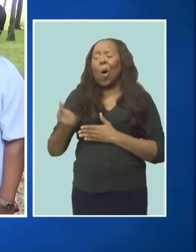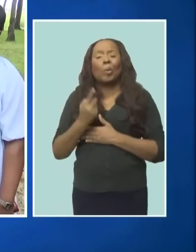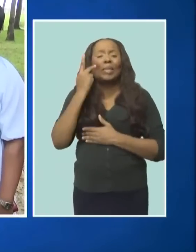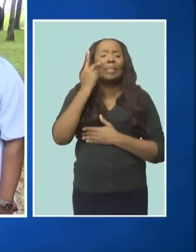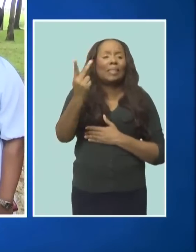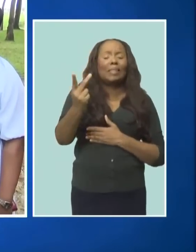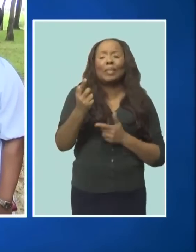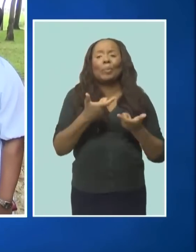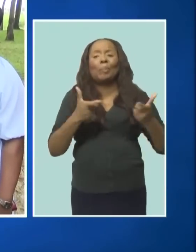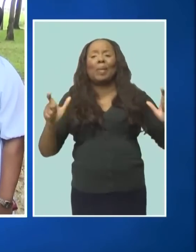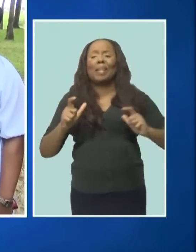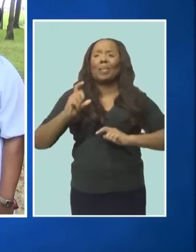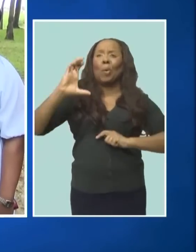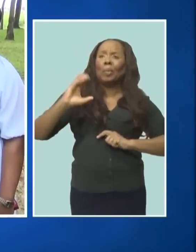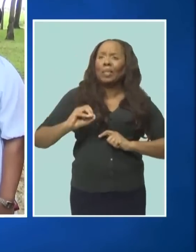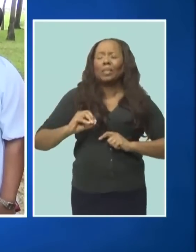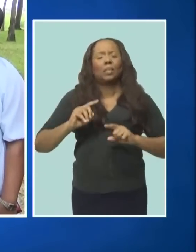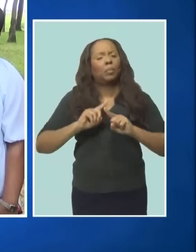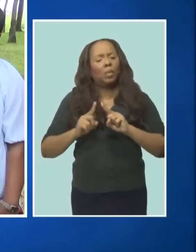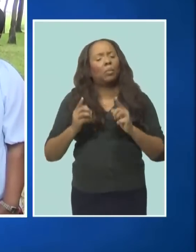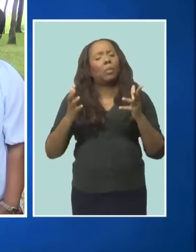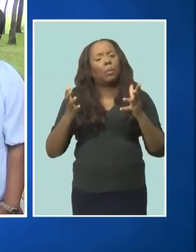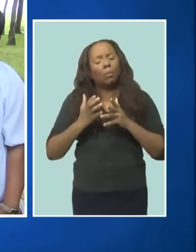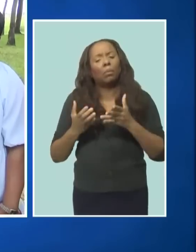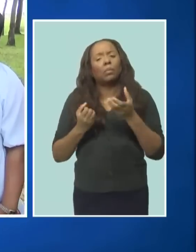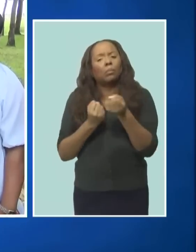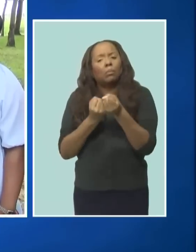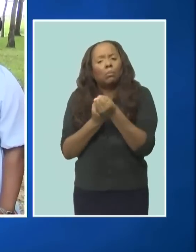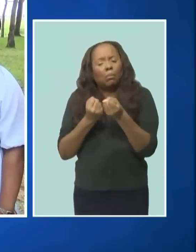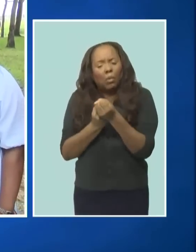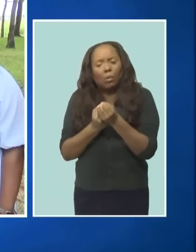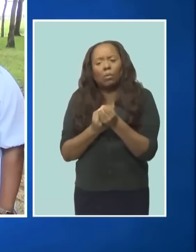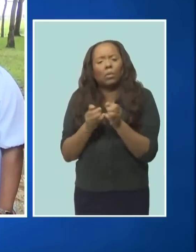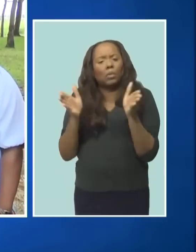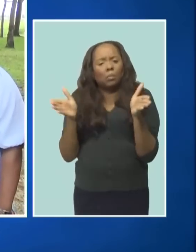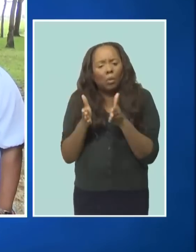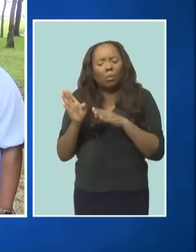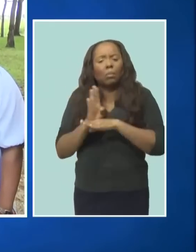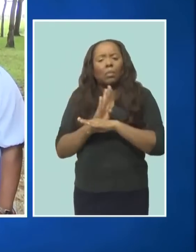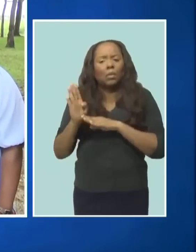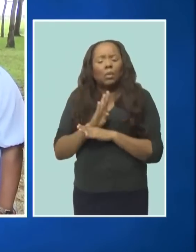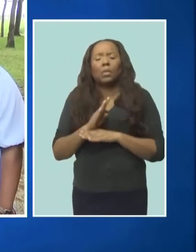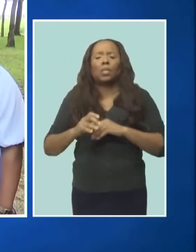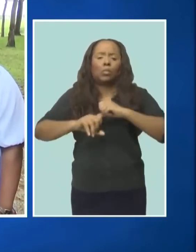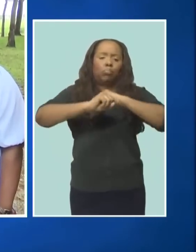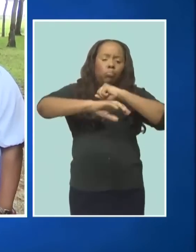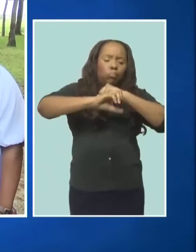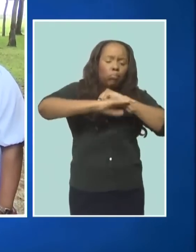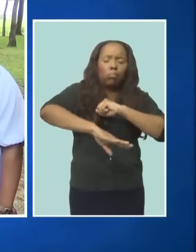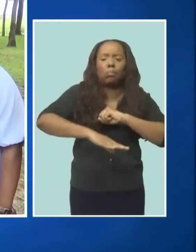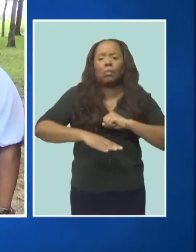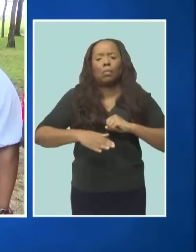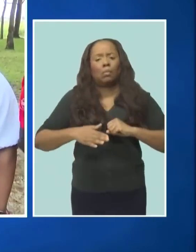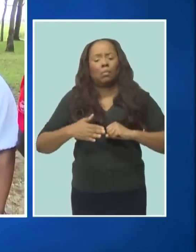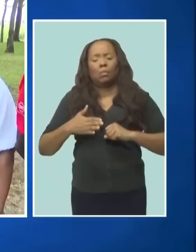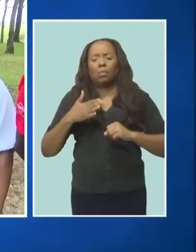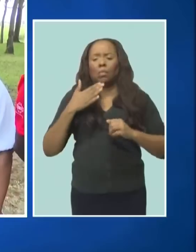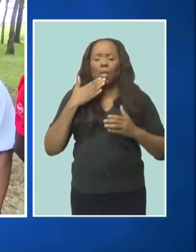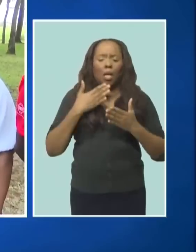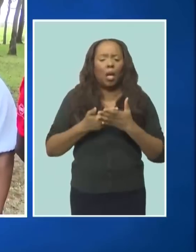about boosting our members, promoting enfranchisement and promoting good efforts that workers